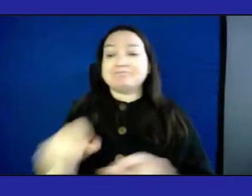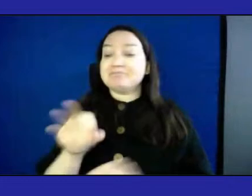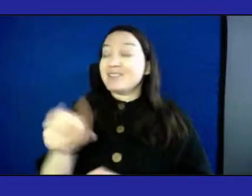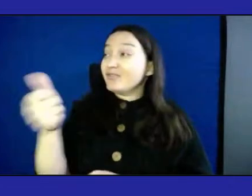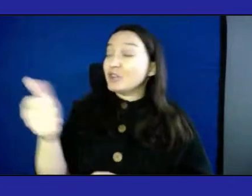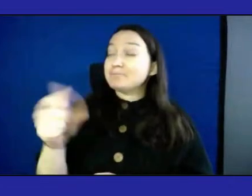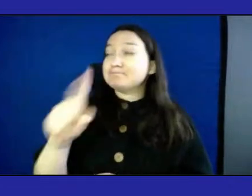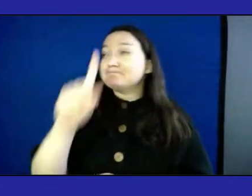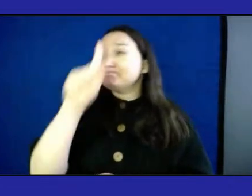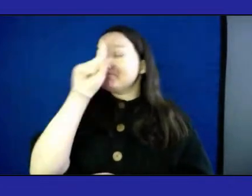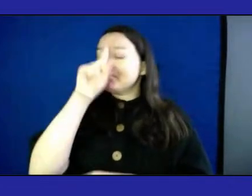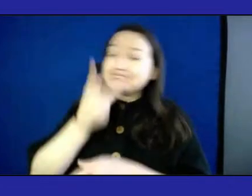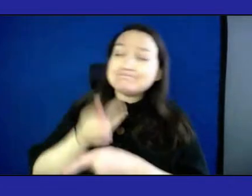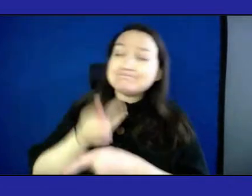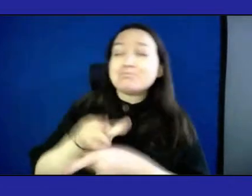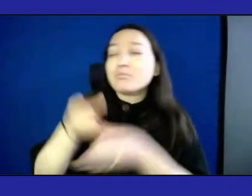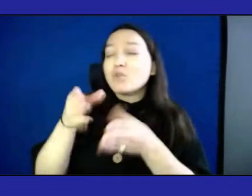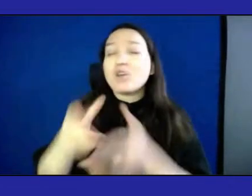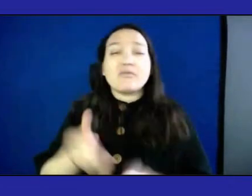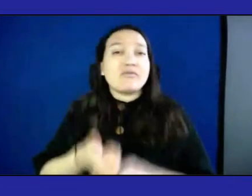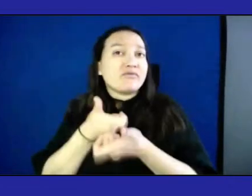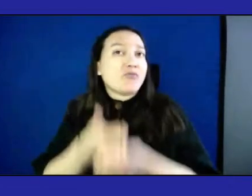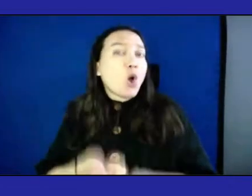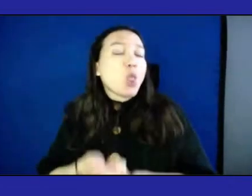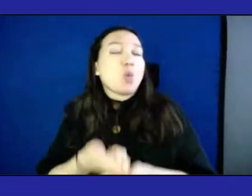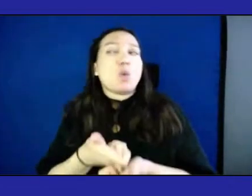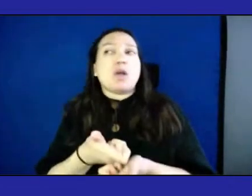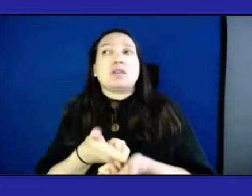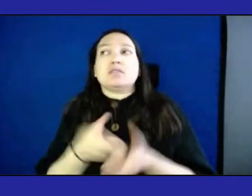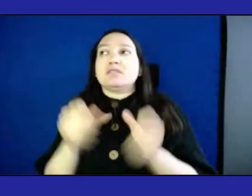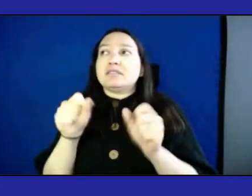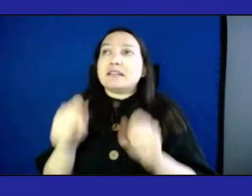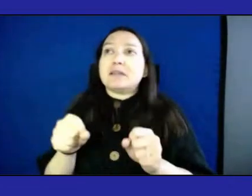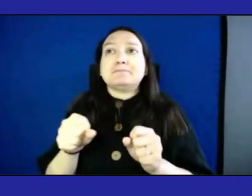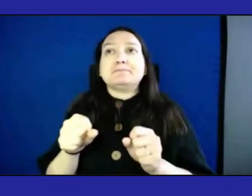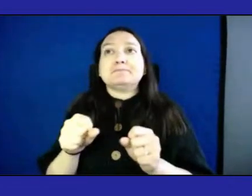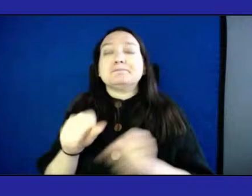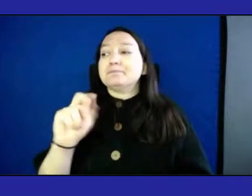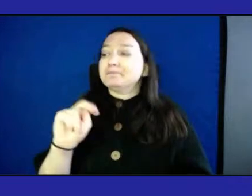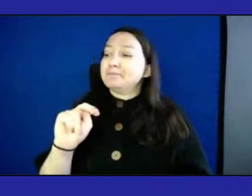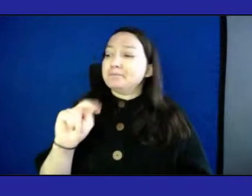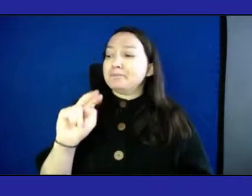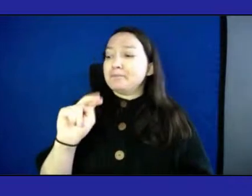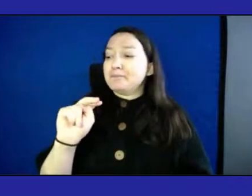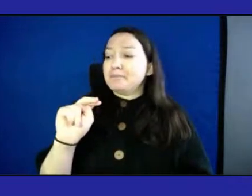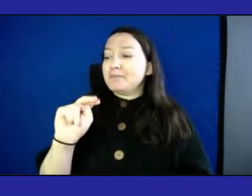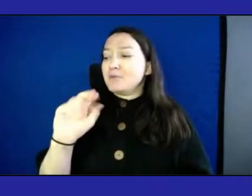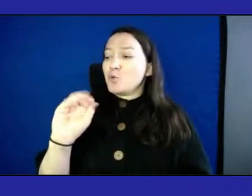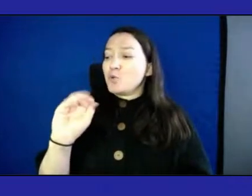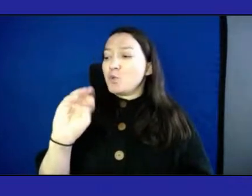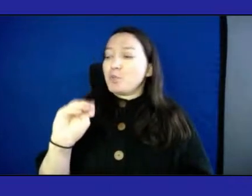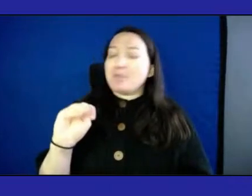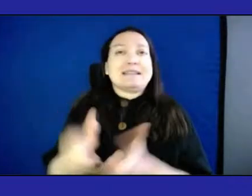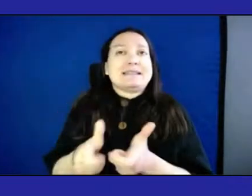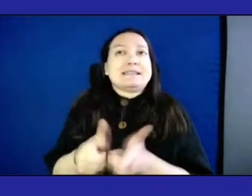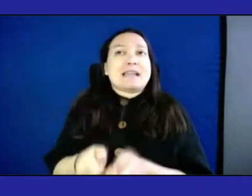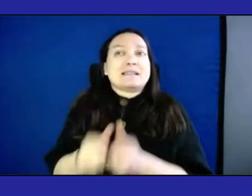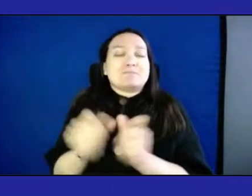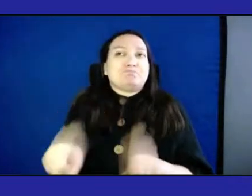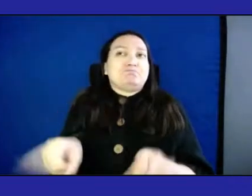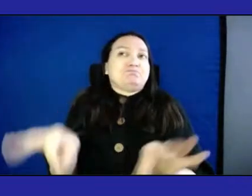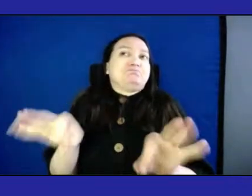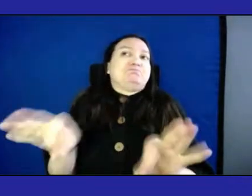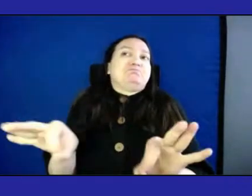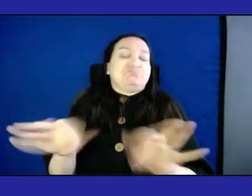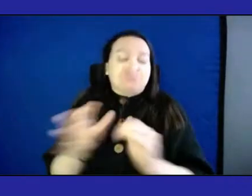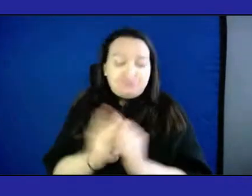conscientious person who can follow the Noom-like, you know, texting, we got that for you. Right. If